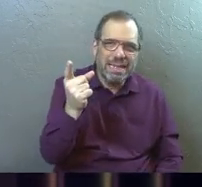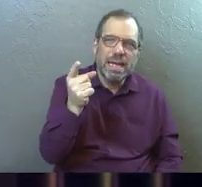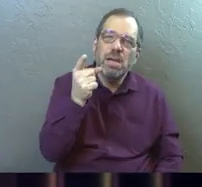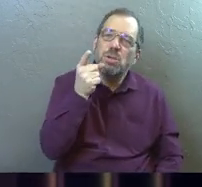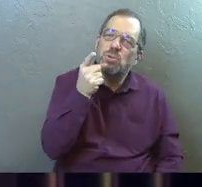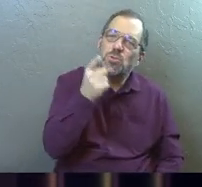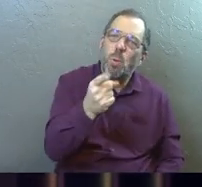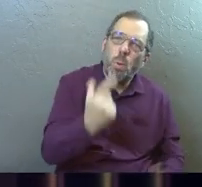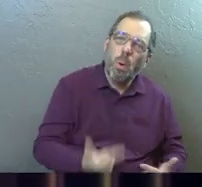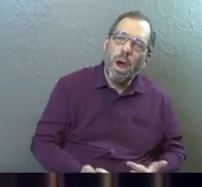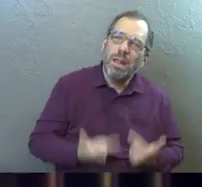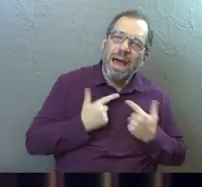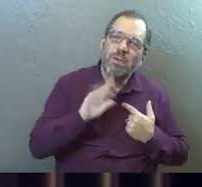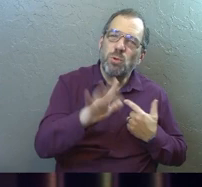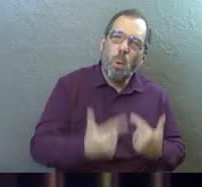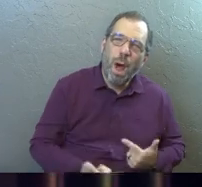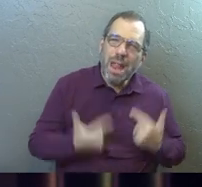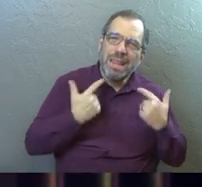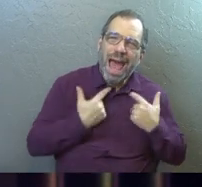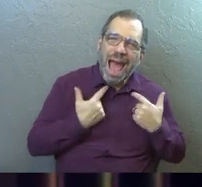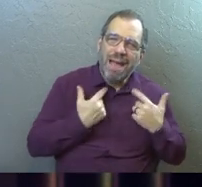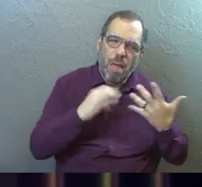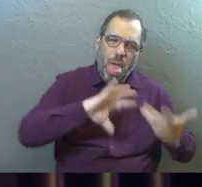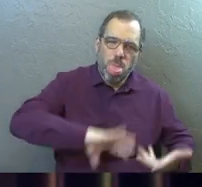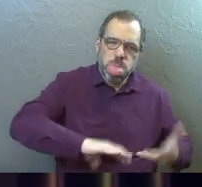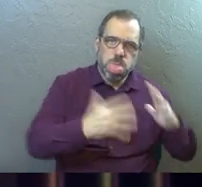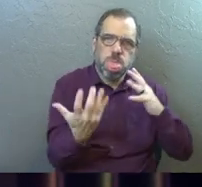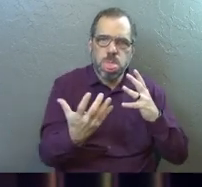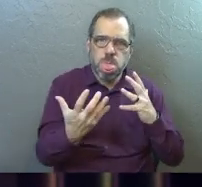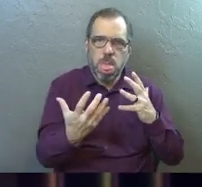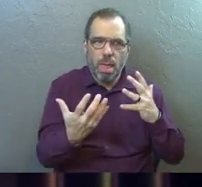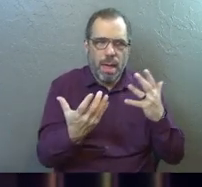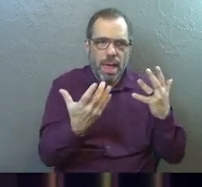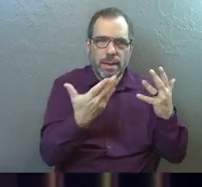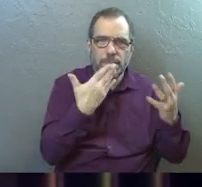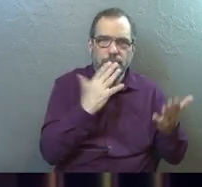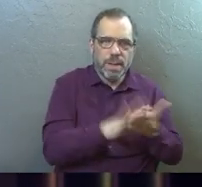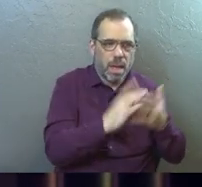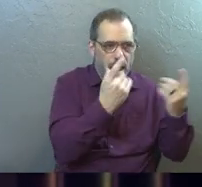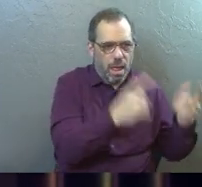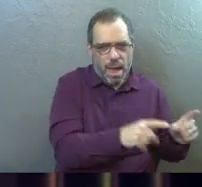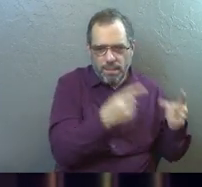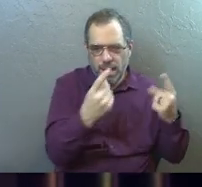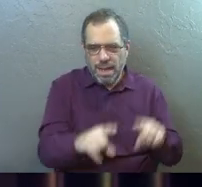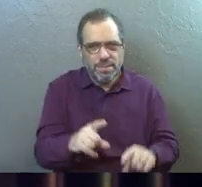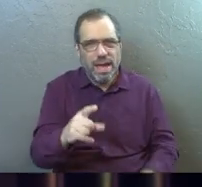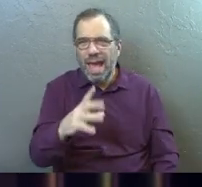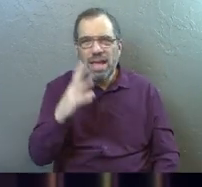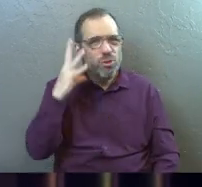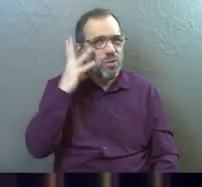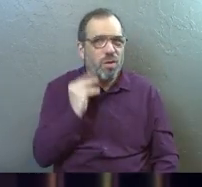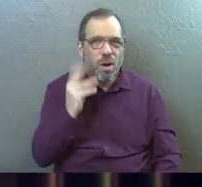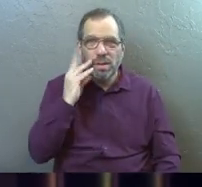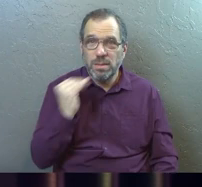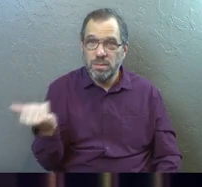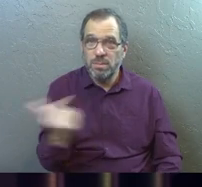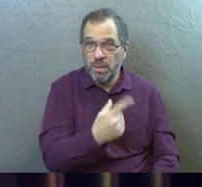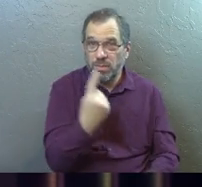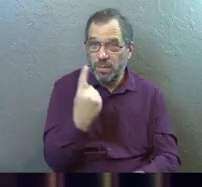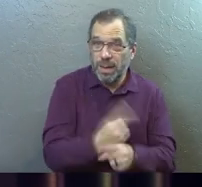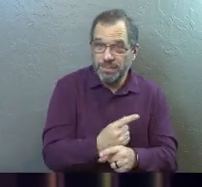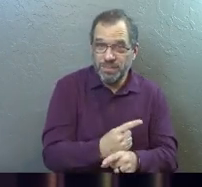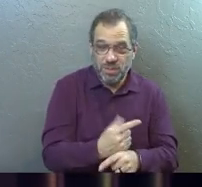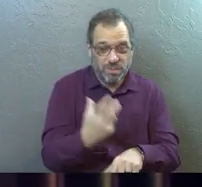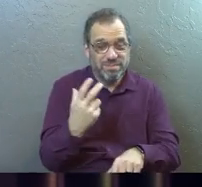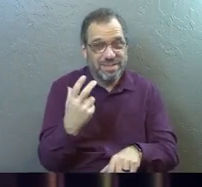mean, your life is now out of order and bad things start to happen. And we've all felt them before. So